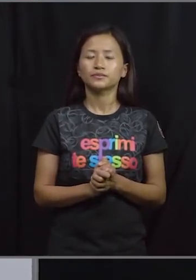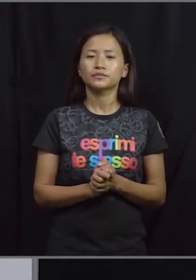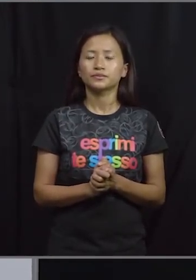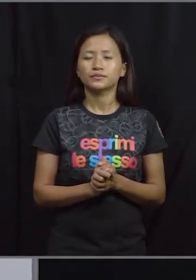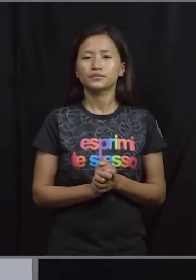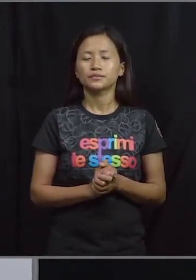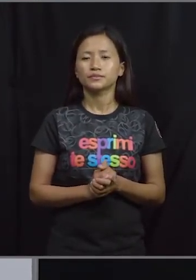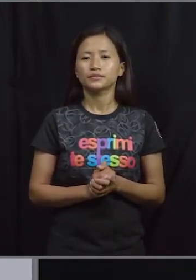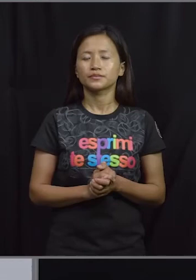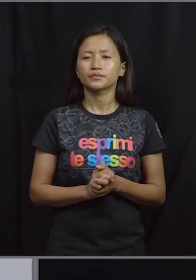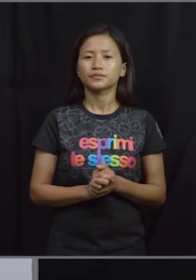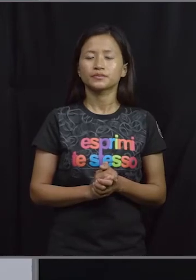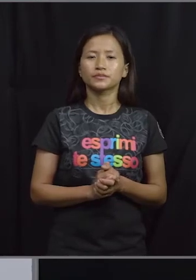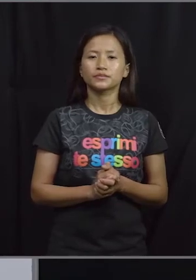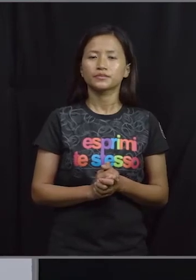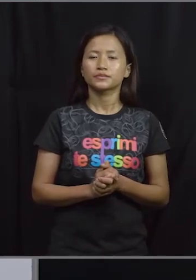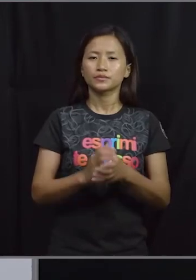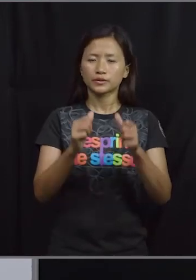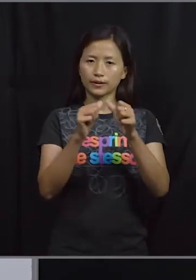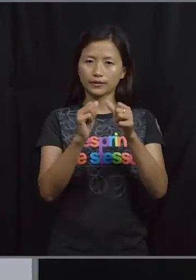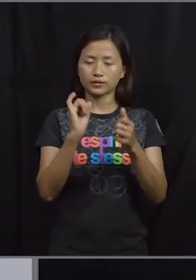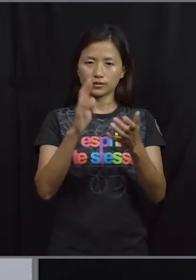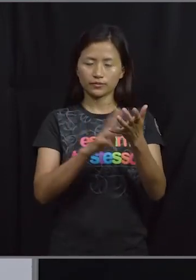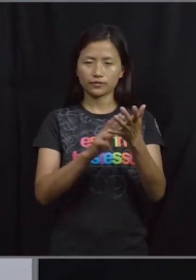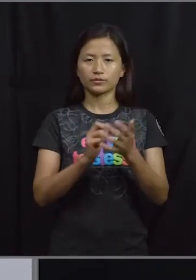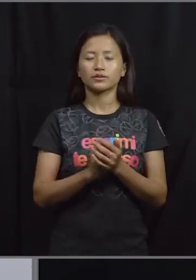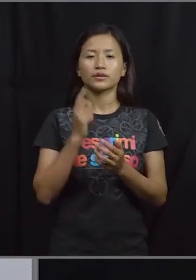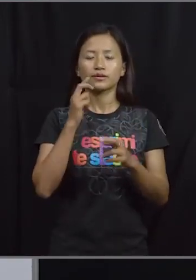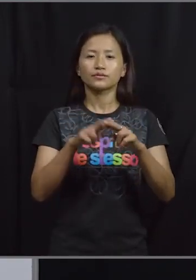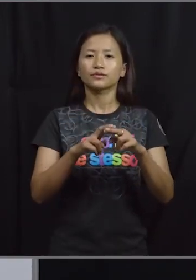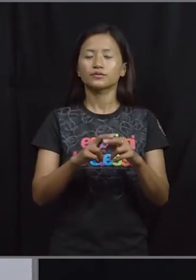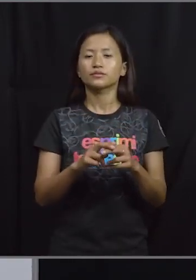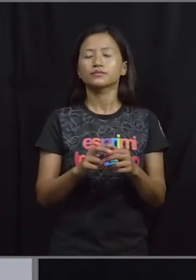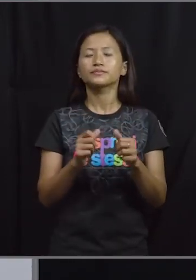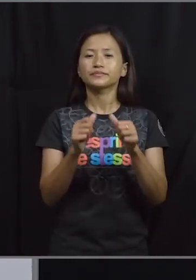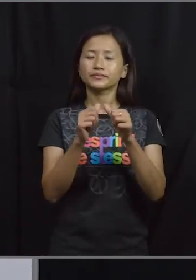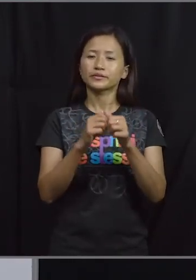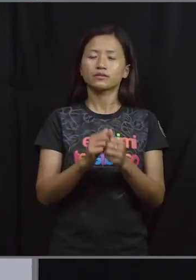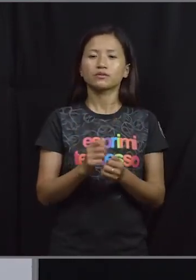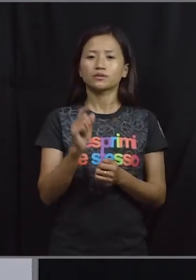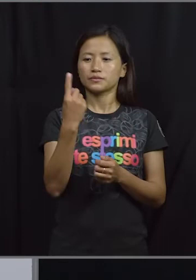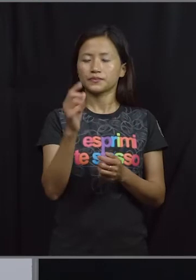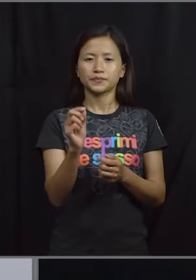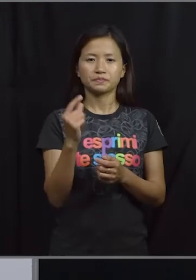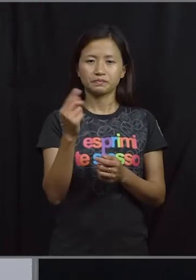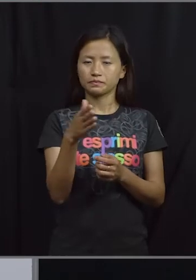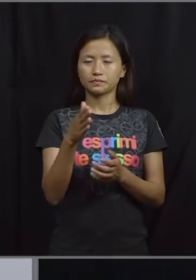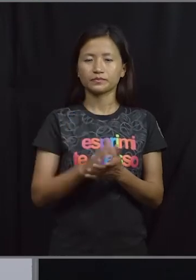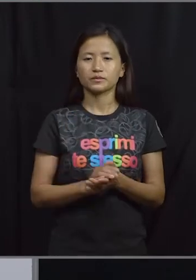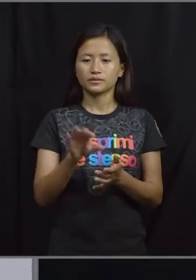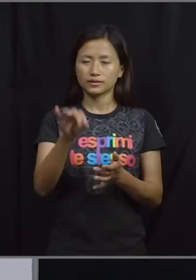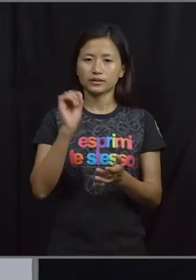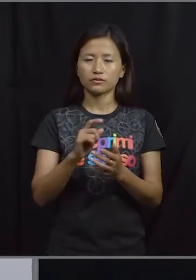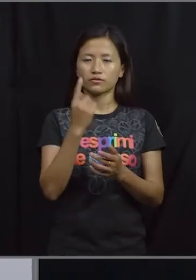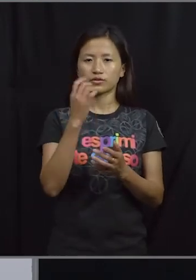A is non-singular. A is invertible if and only if A is non-singular. Suppose if A is, I will take this